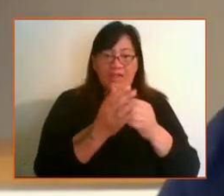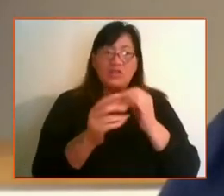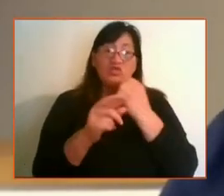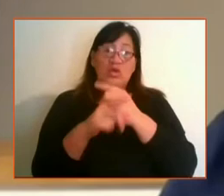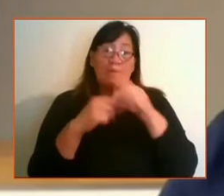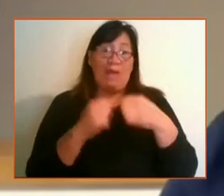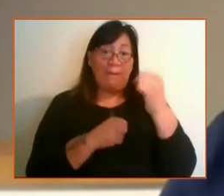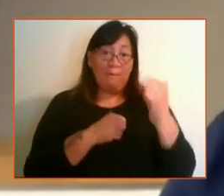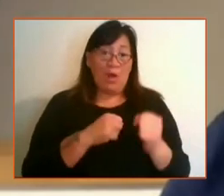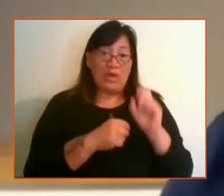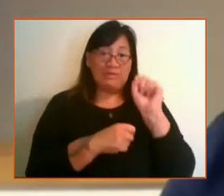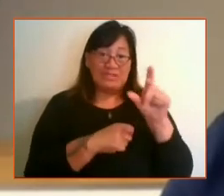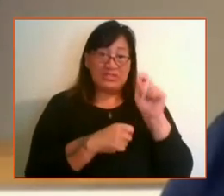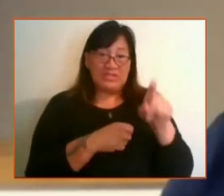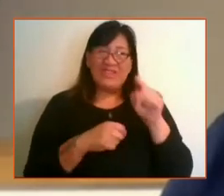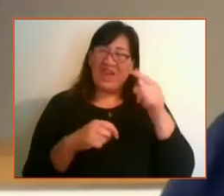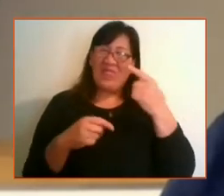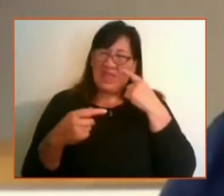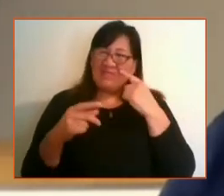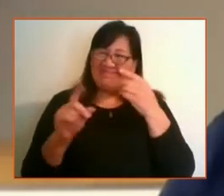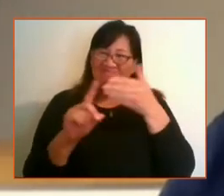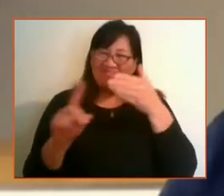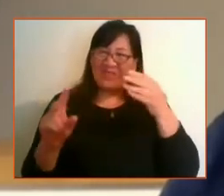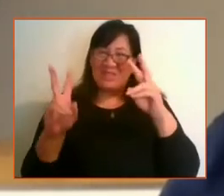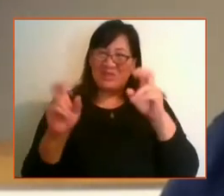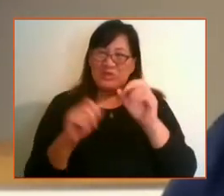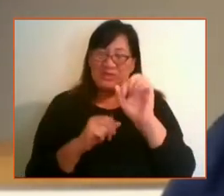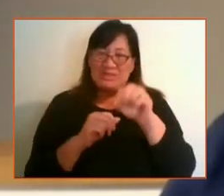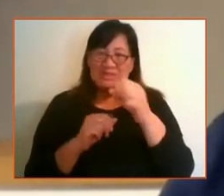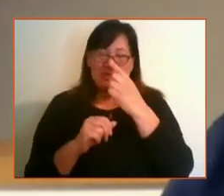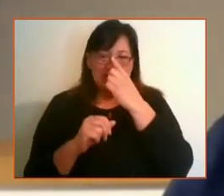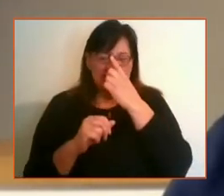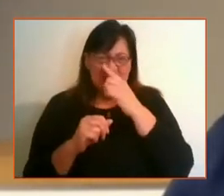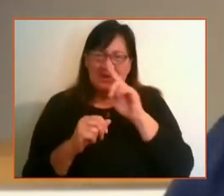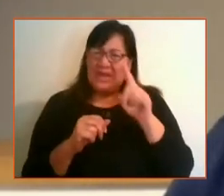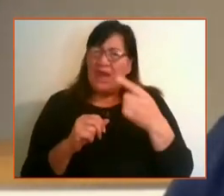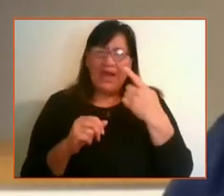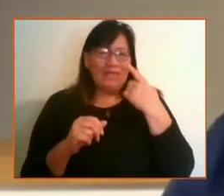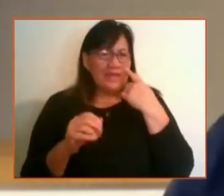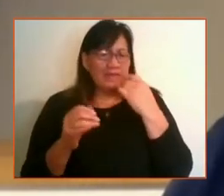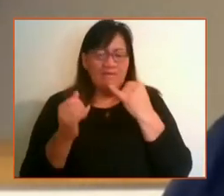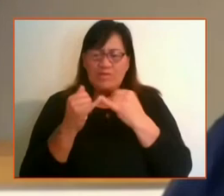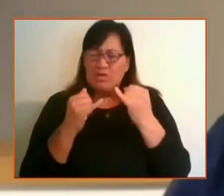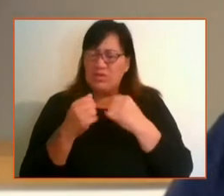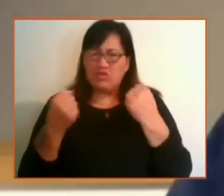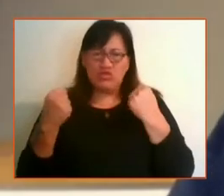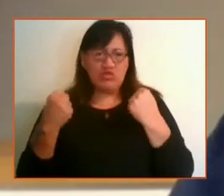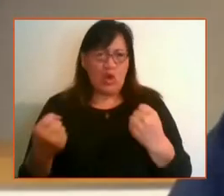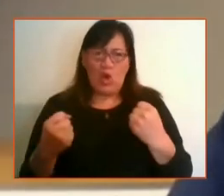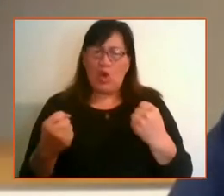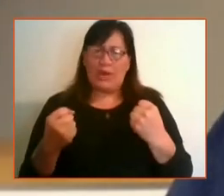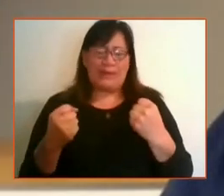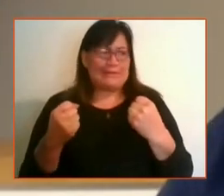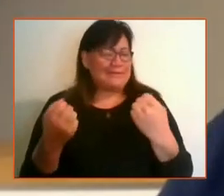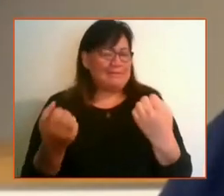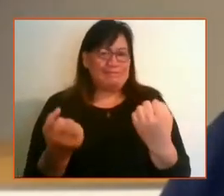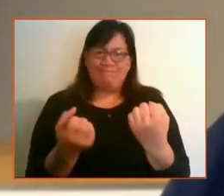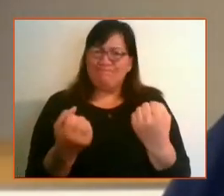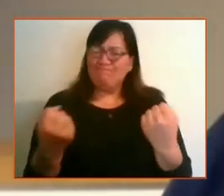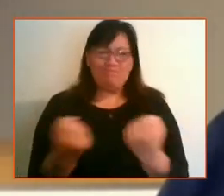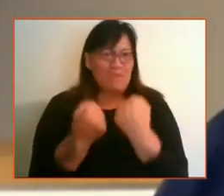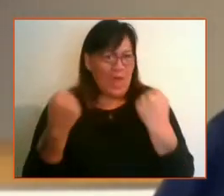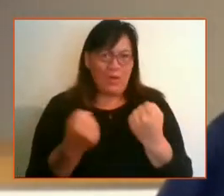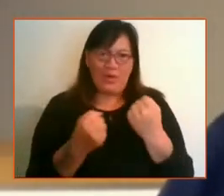I see that as a particular issue, because there's a very strong addictive power that they have.